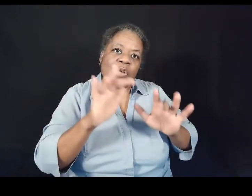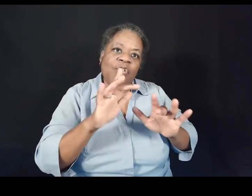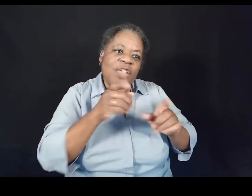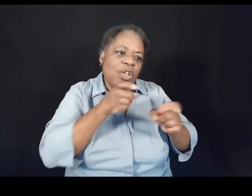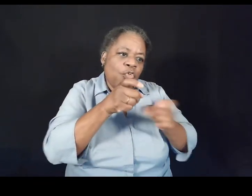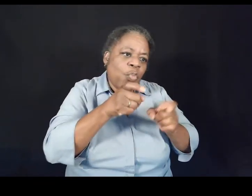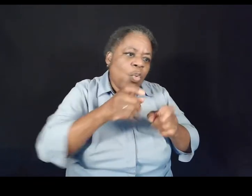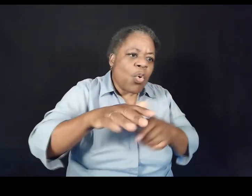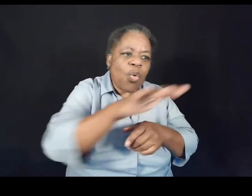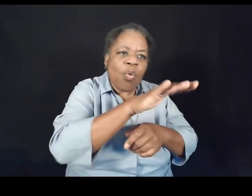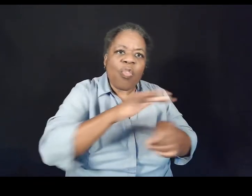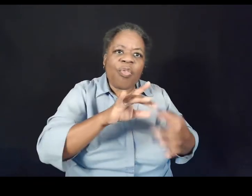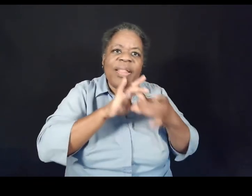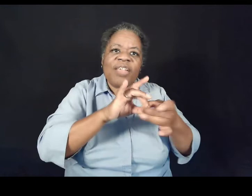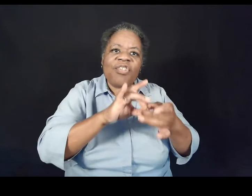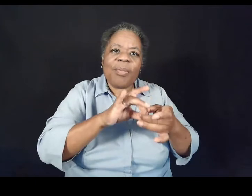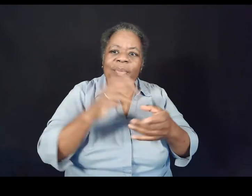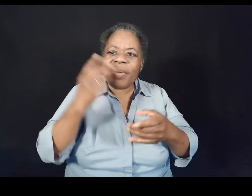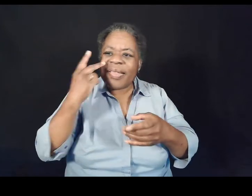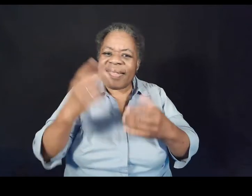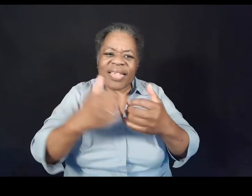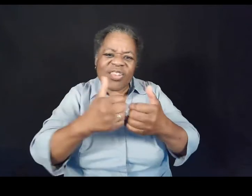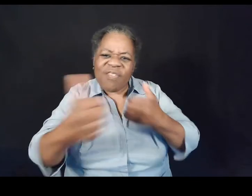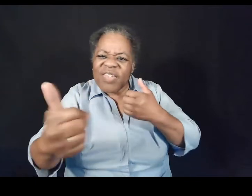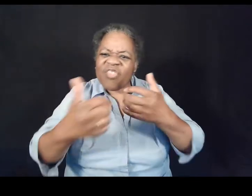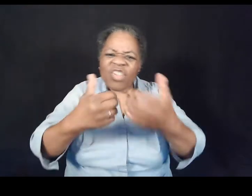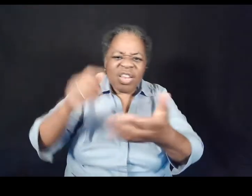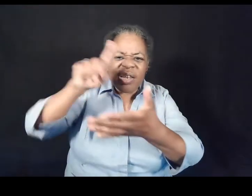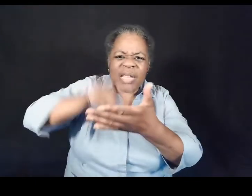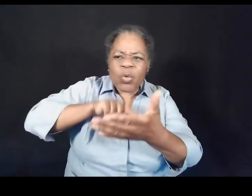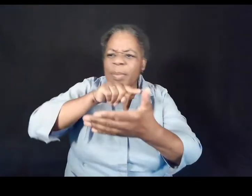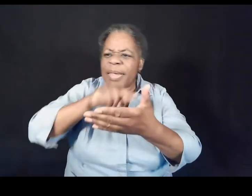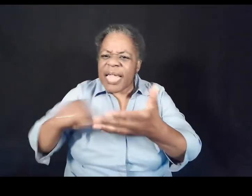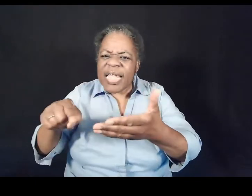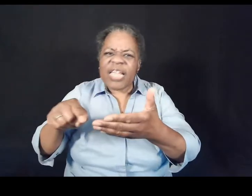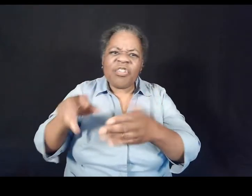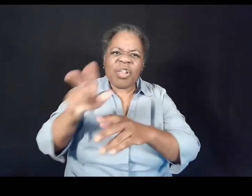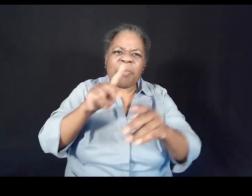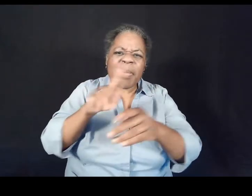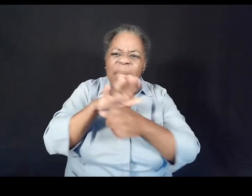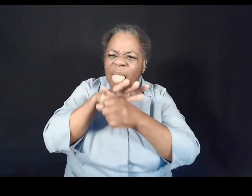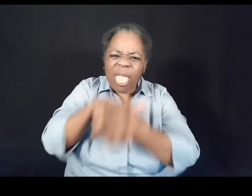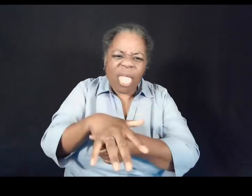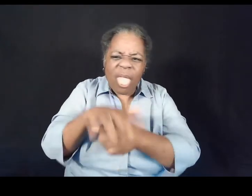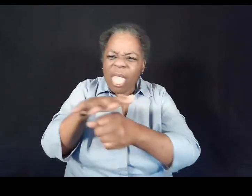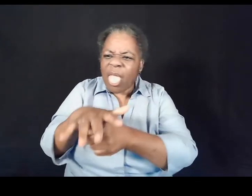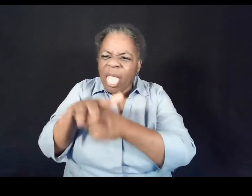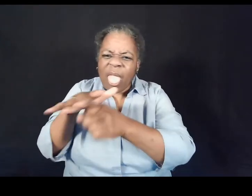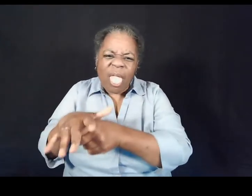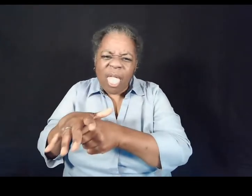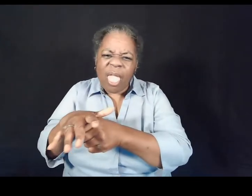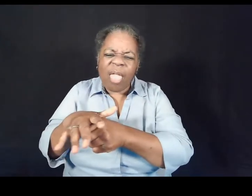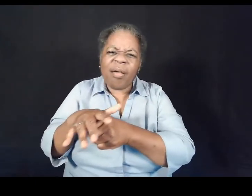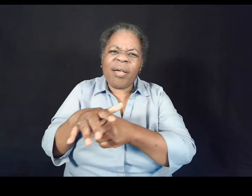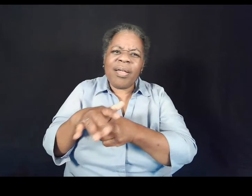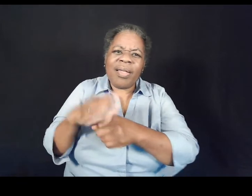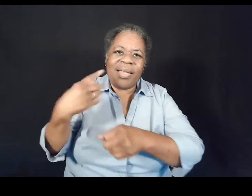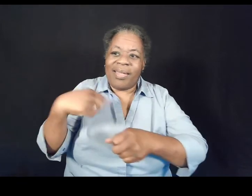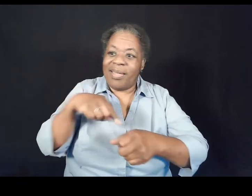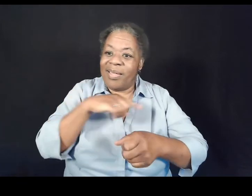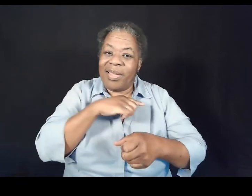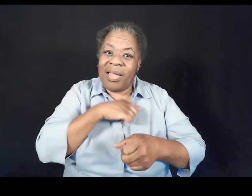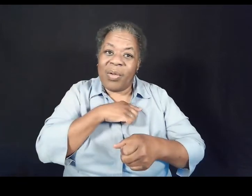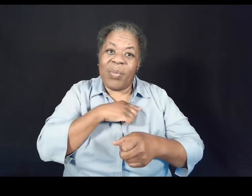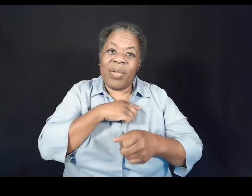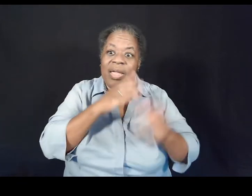And when we see division and discrimination, putting people God loves at a disadvantage? Are we